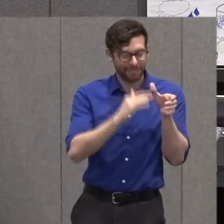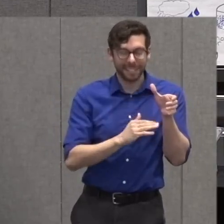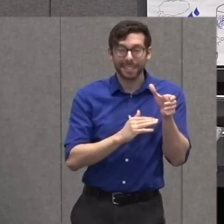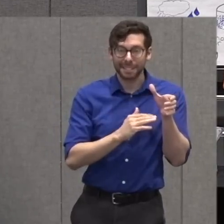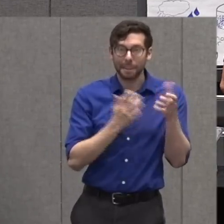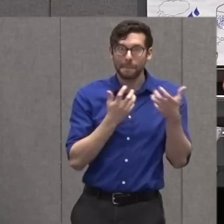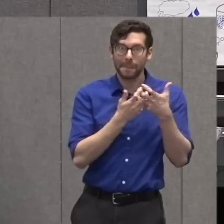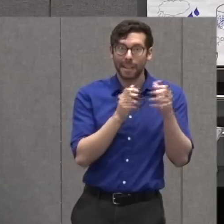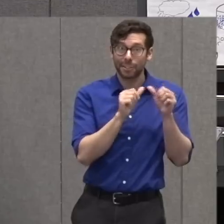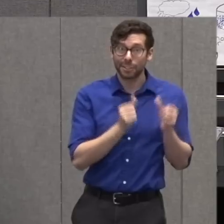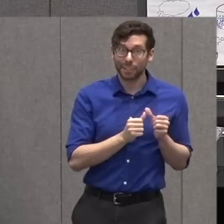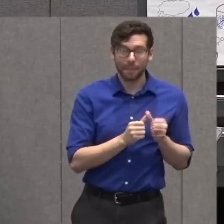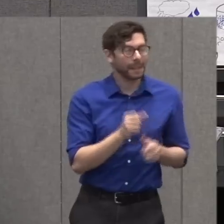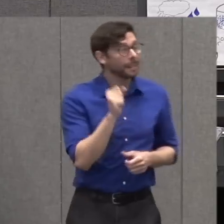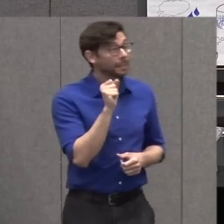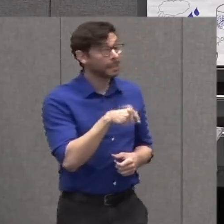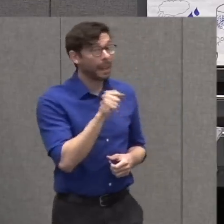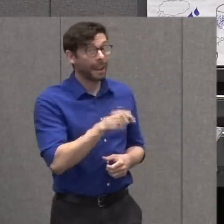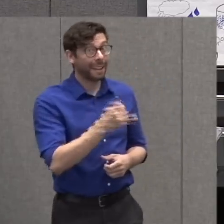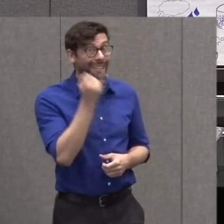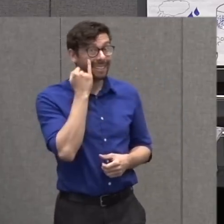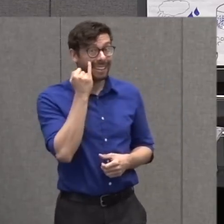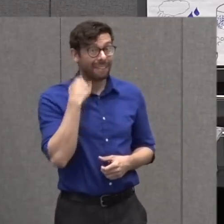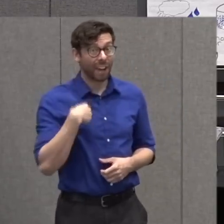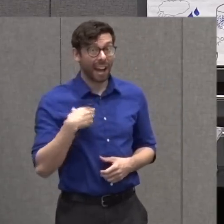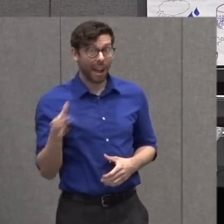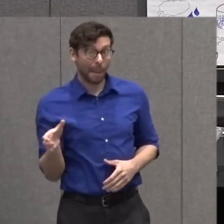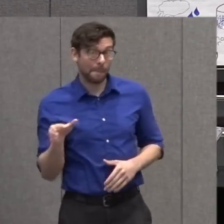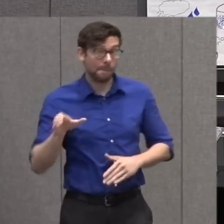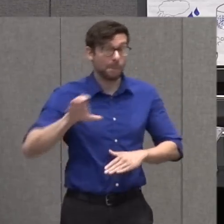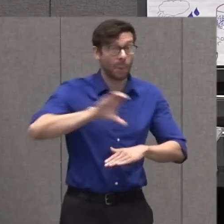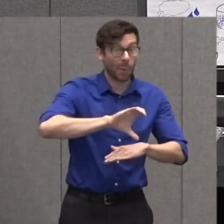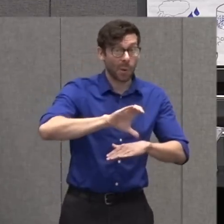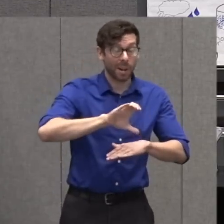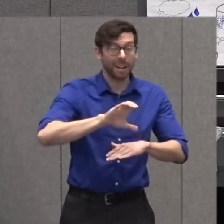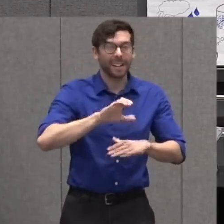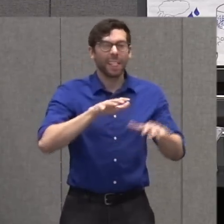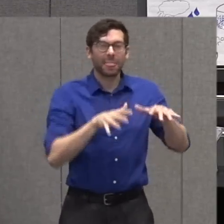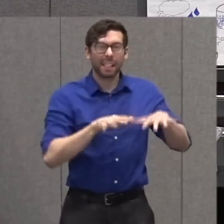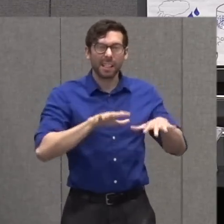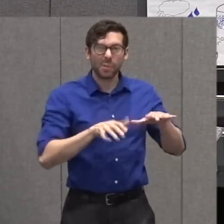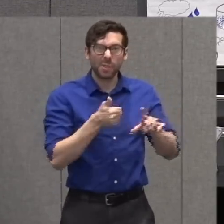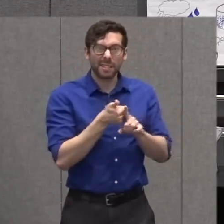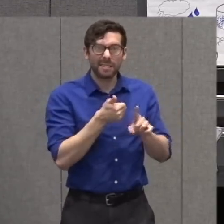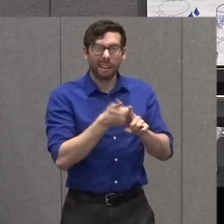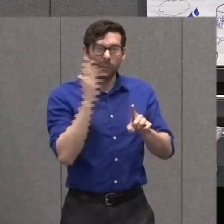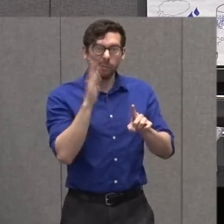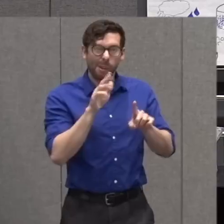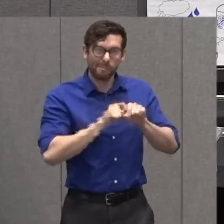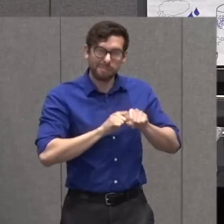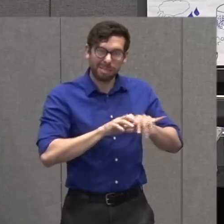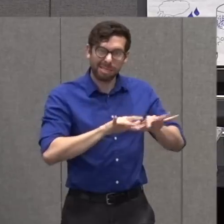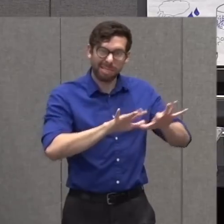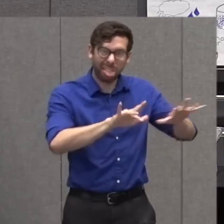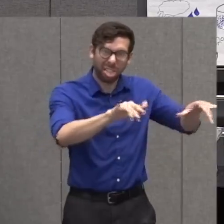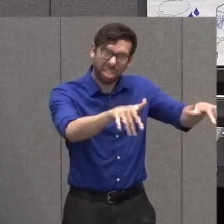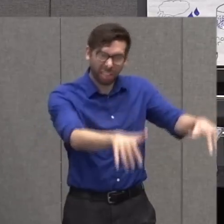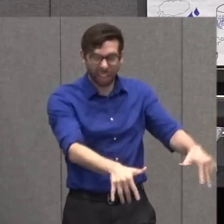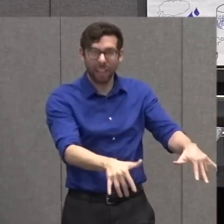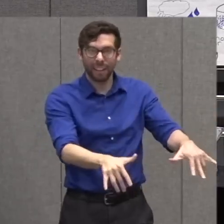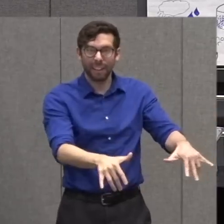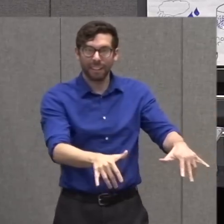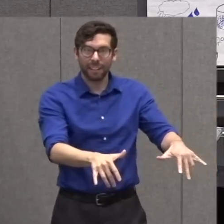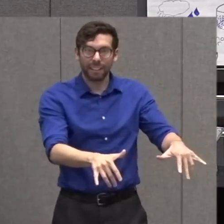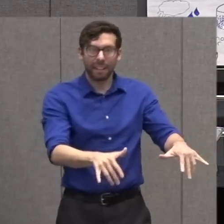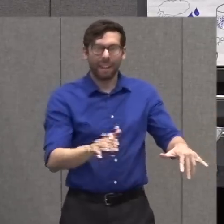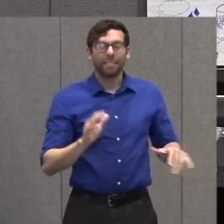pour those liquids out on the table, they'd run around and they'd fall or they'd spill. I don't think our parents would be very happy, so no